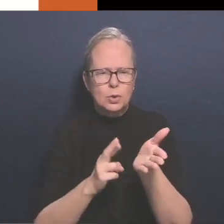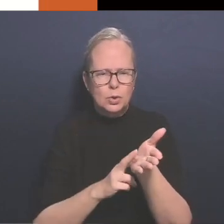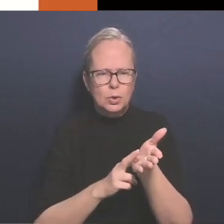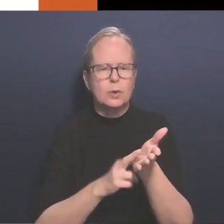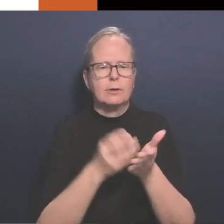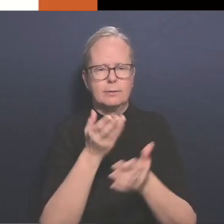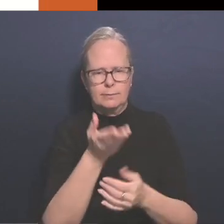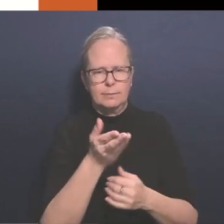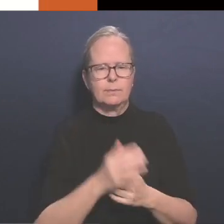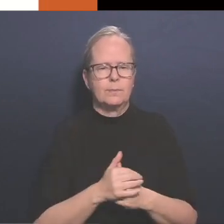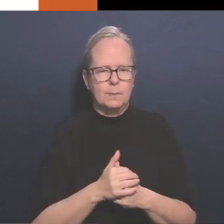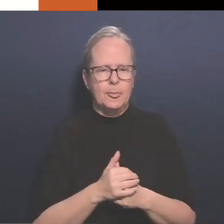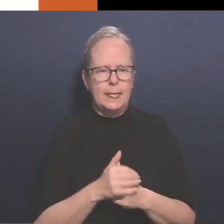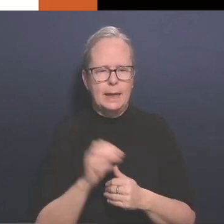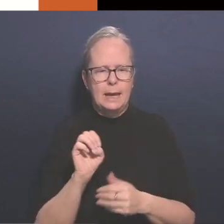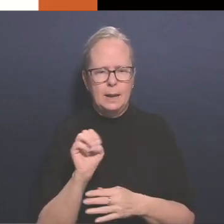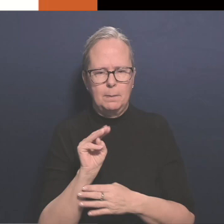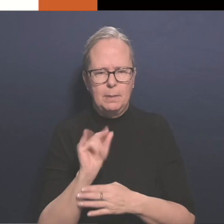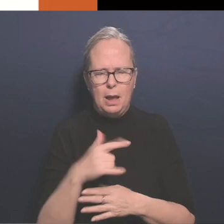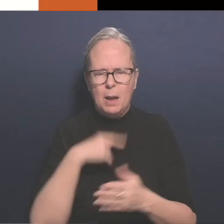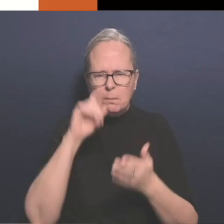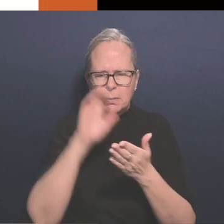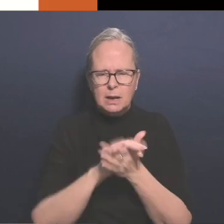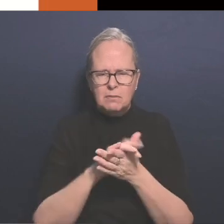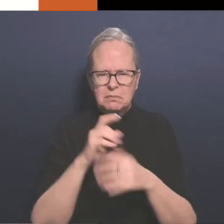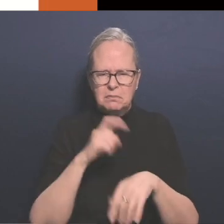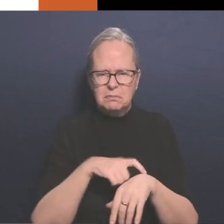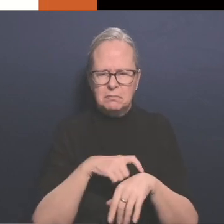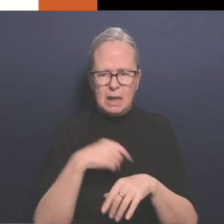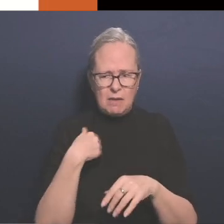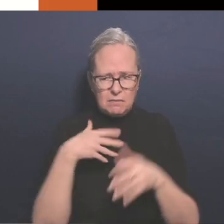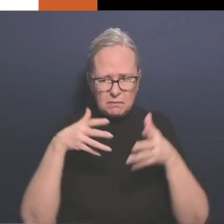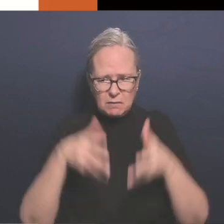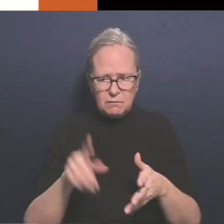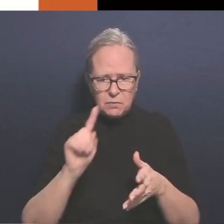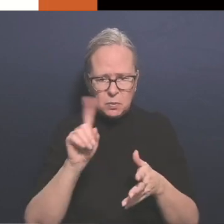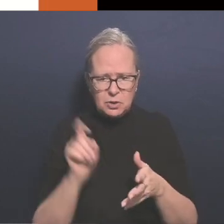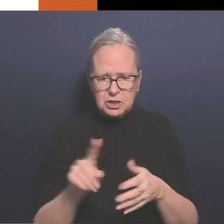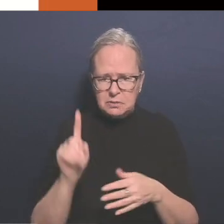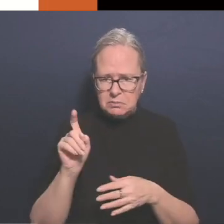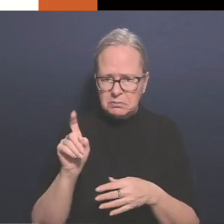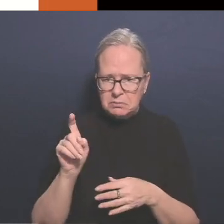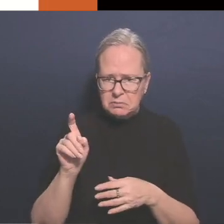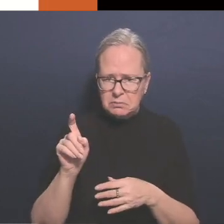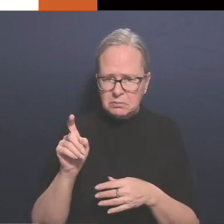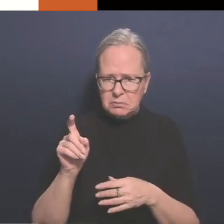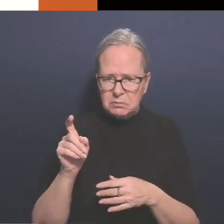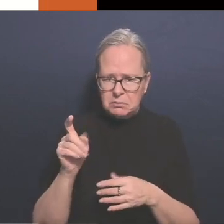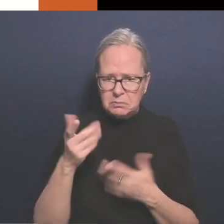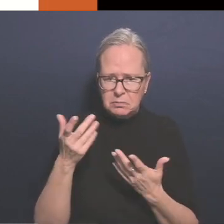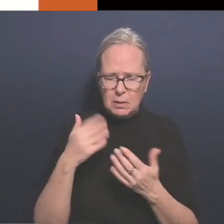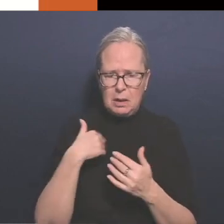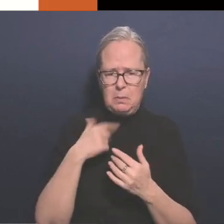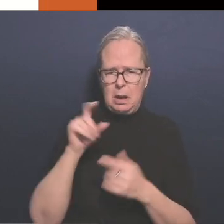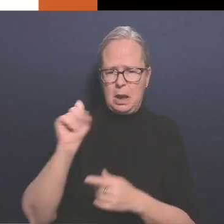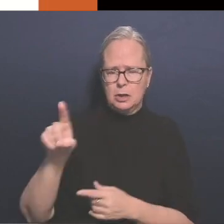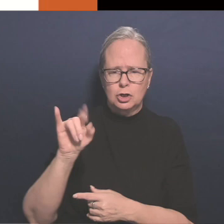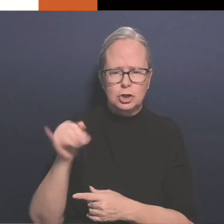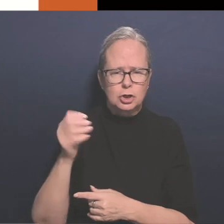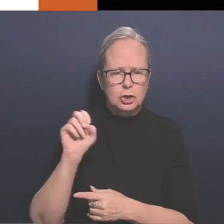these benefits, you know. So I'm not exactly sure that that